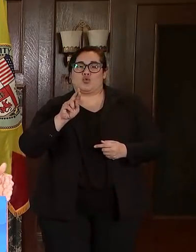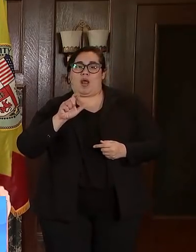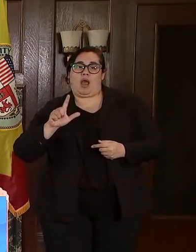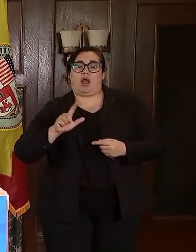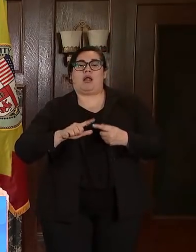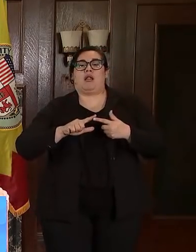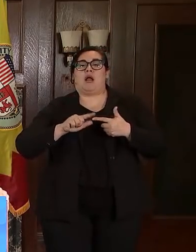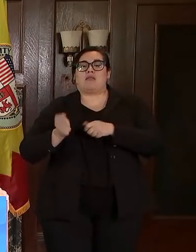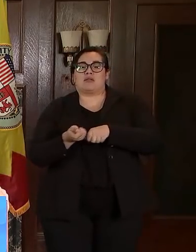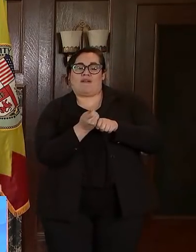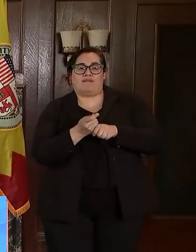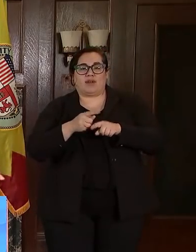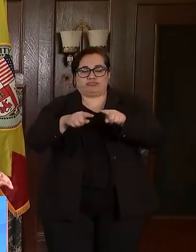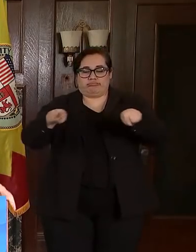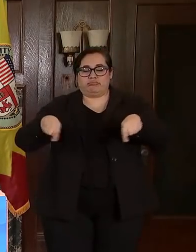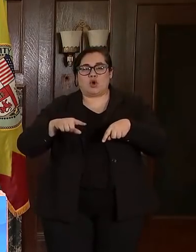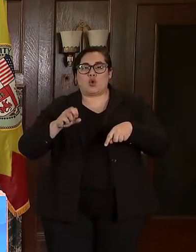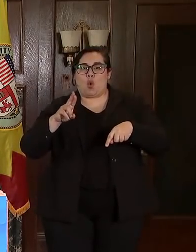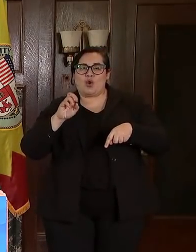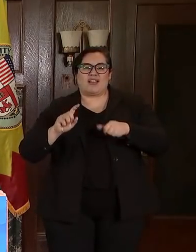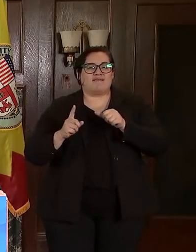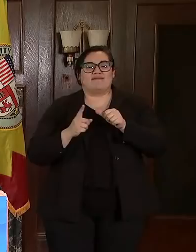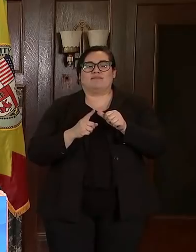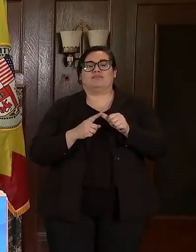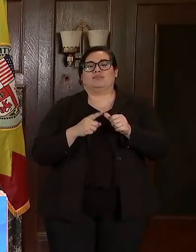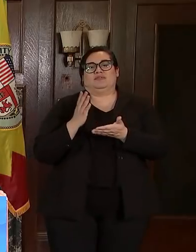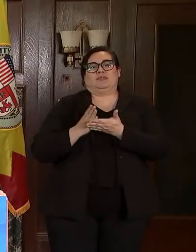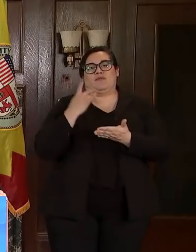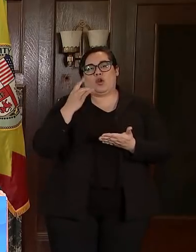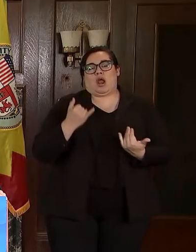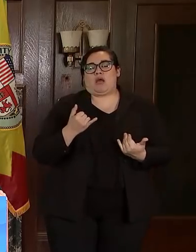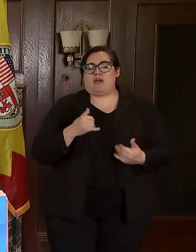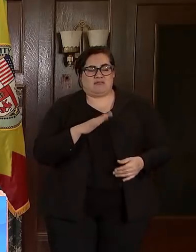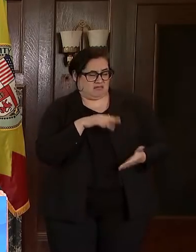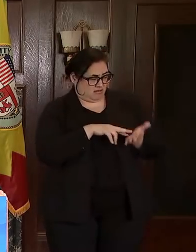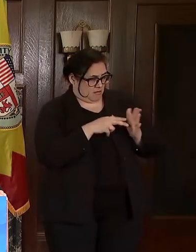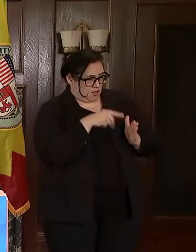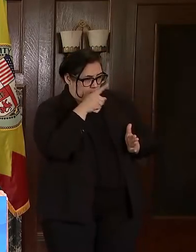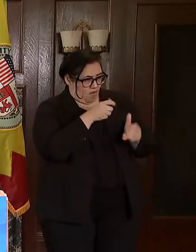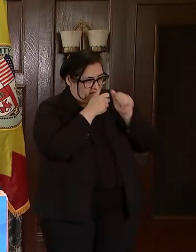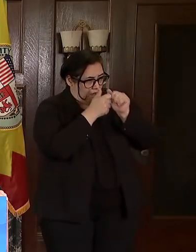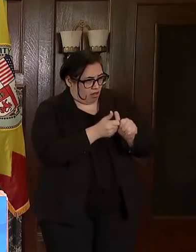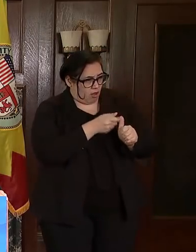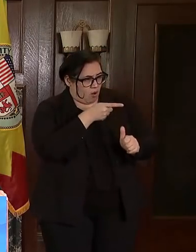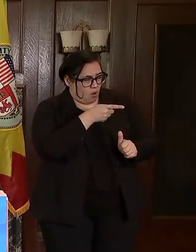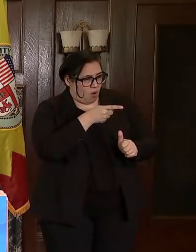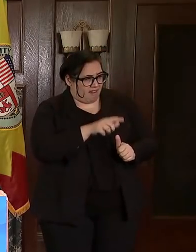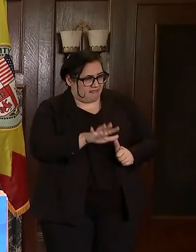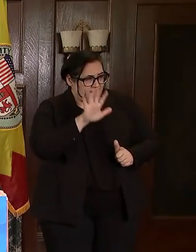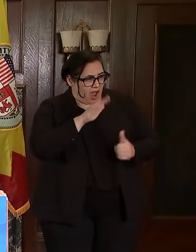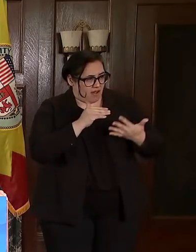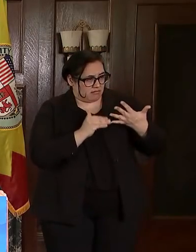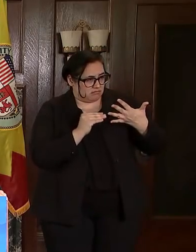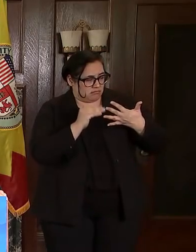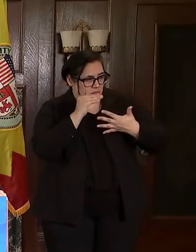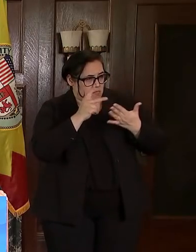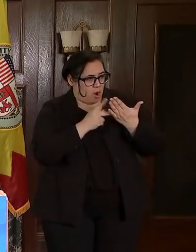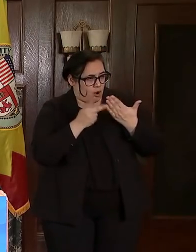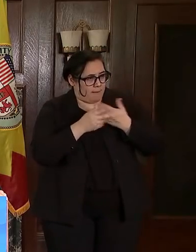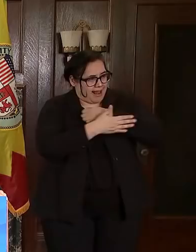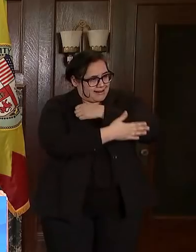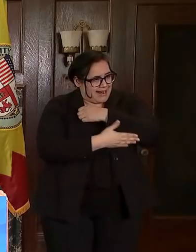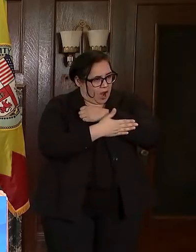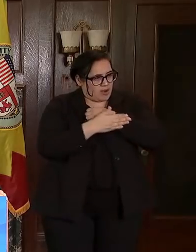trailheads, golf courses, full stop for now. Are you pretty much following the 5-stage program that the county